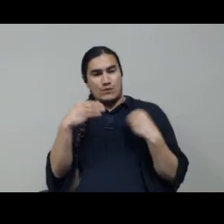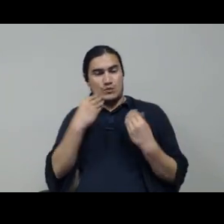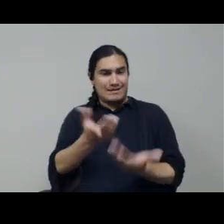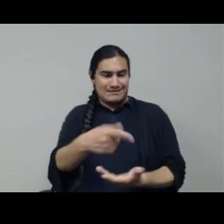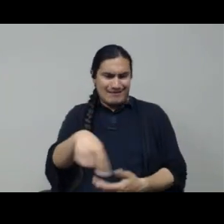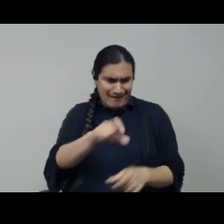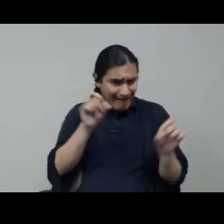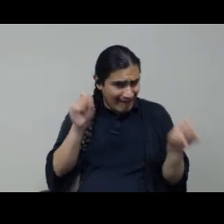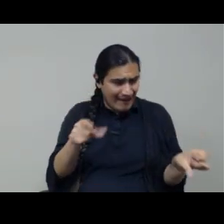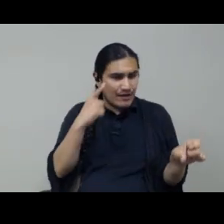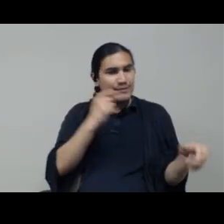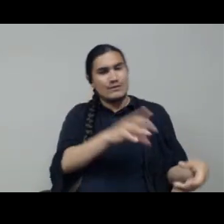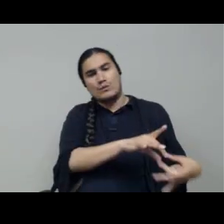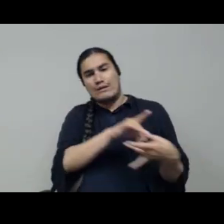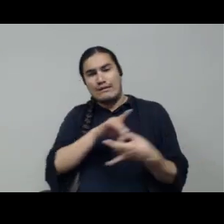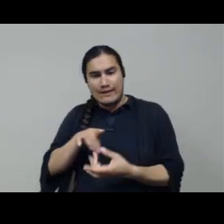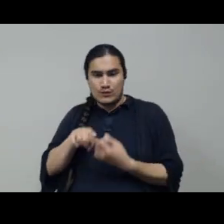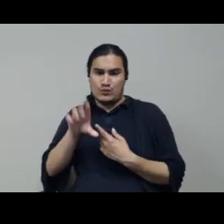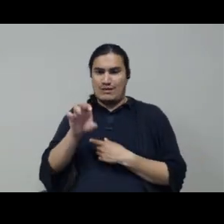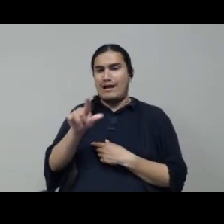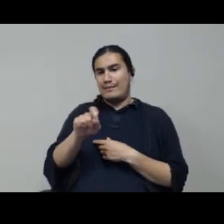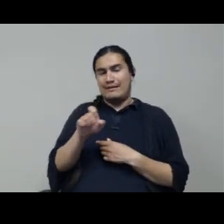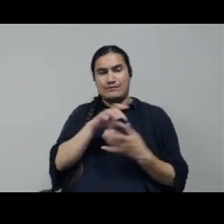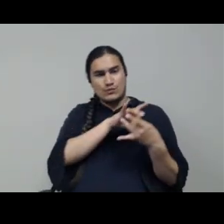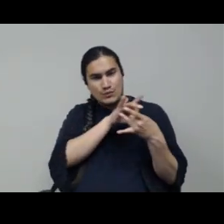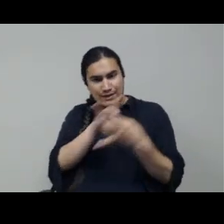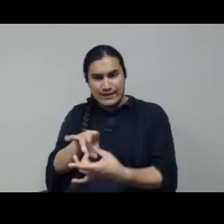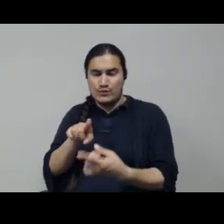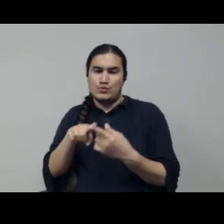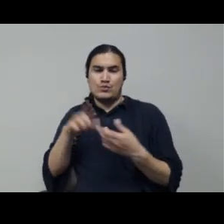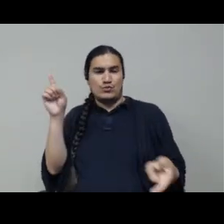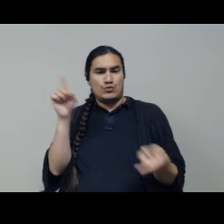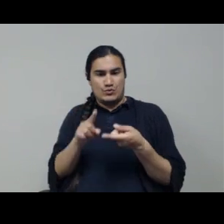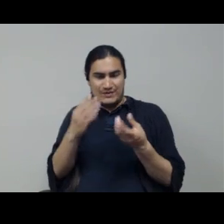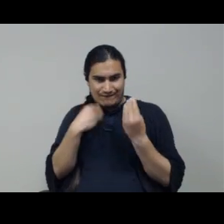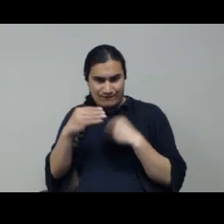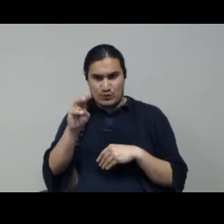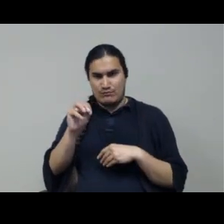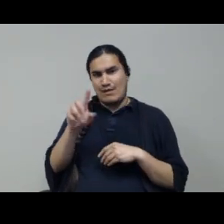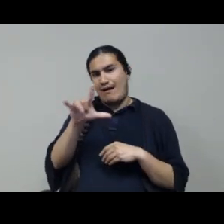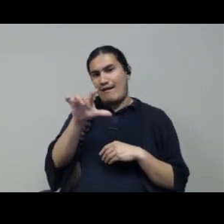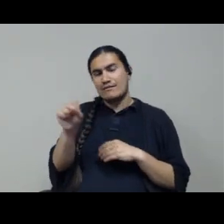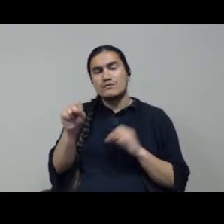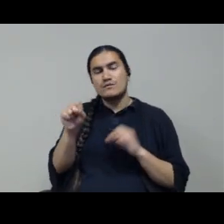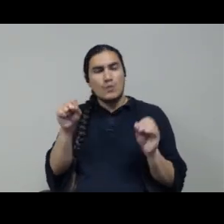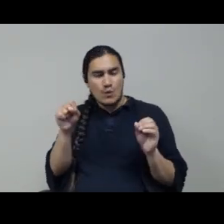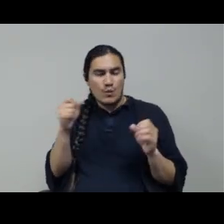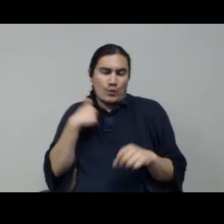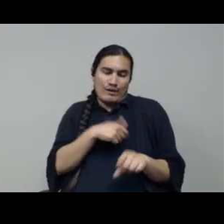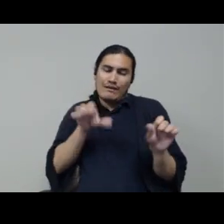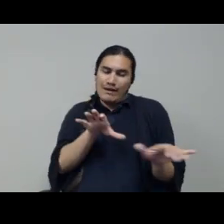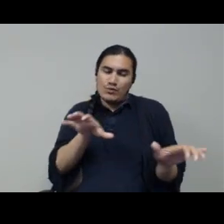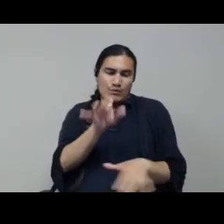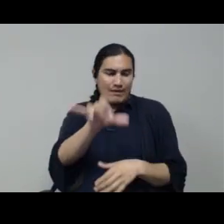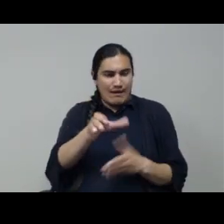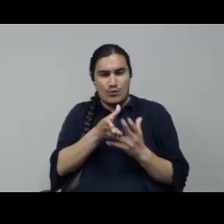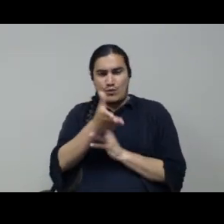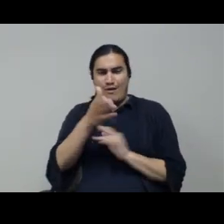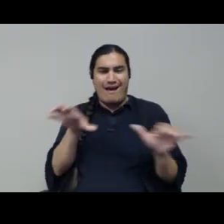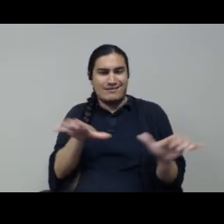that, because it's tied to climate, it's tied to reducing food, food miles. And so we can do that through active transportation and